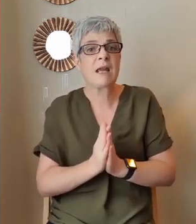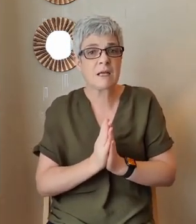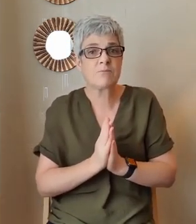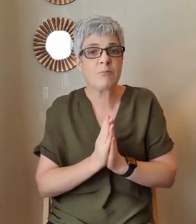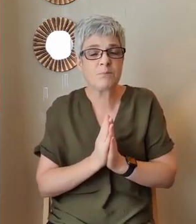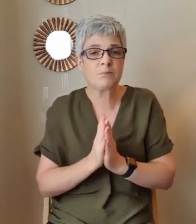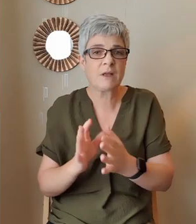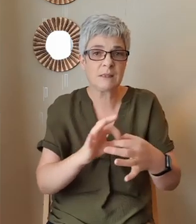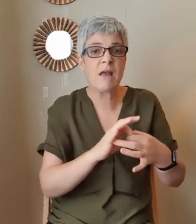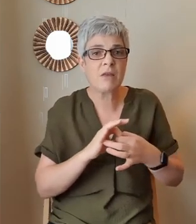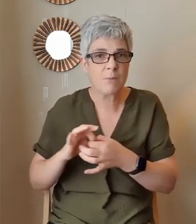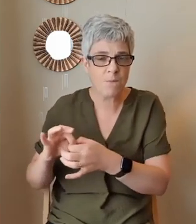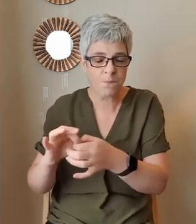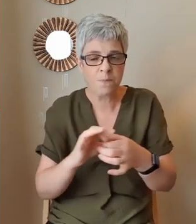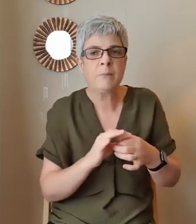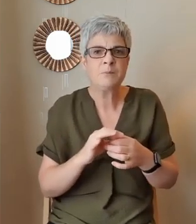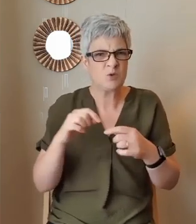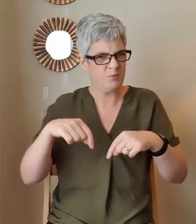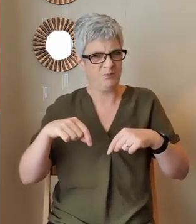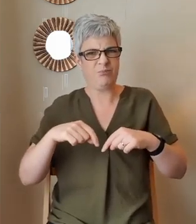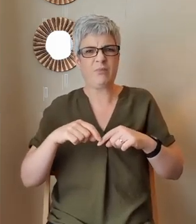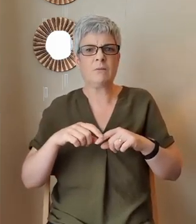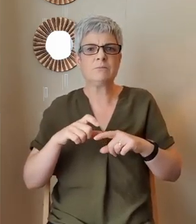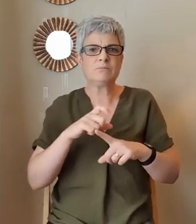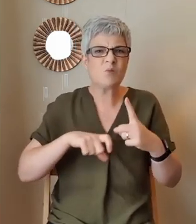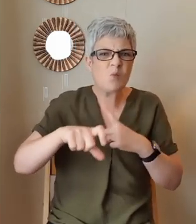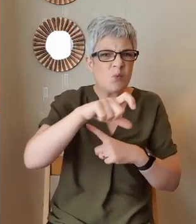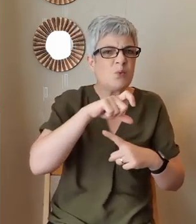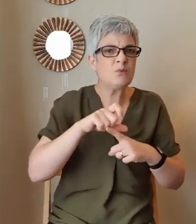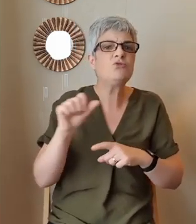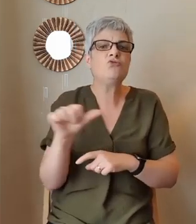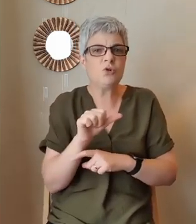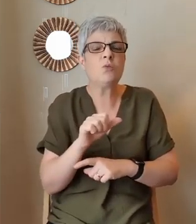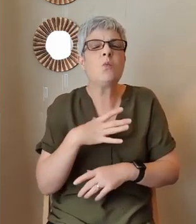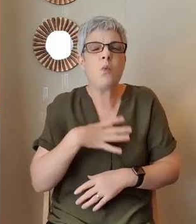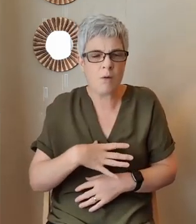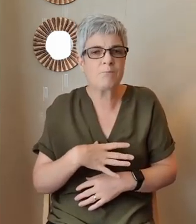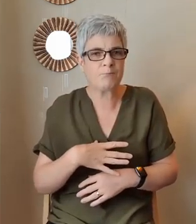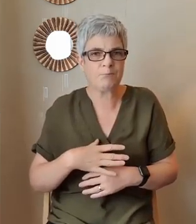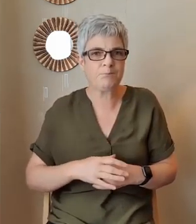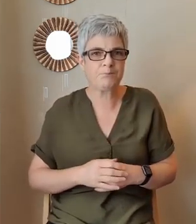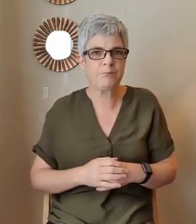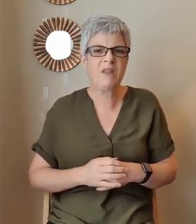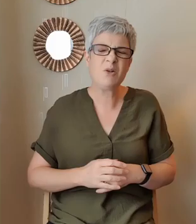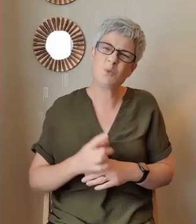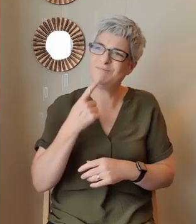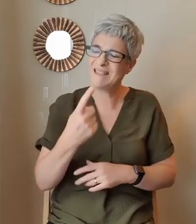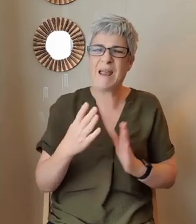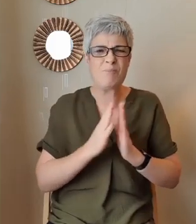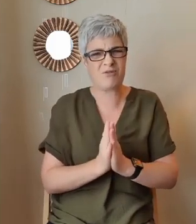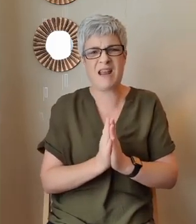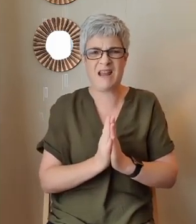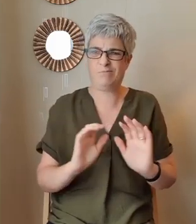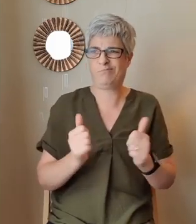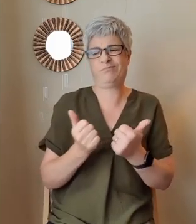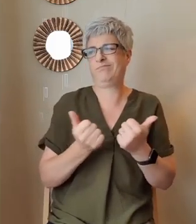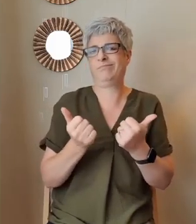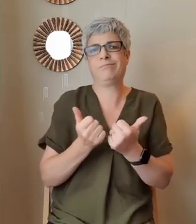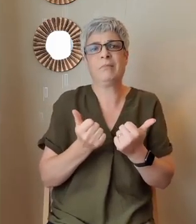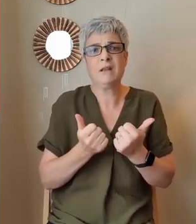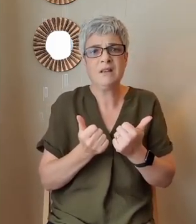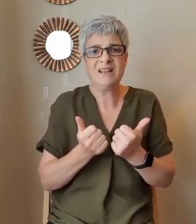a congregation we should be longing to do more and more. Because saying a prayer is one thing, it's not just getting the